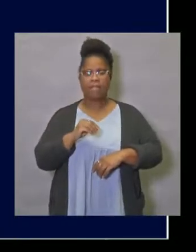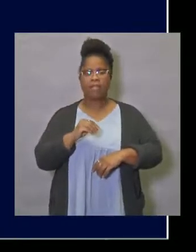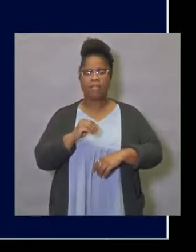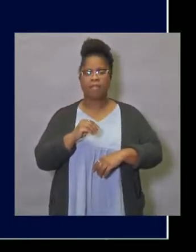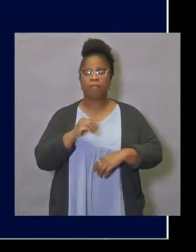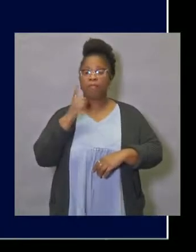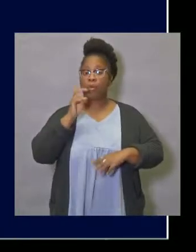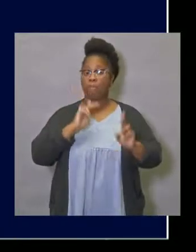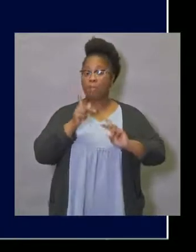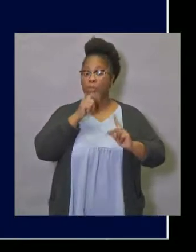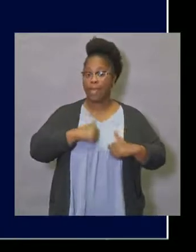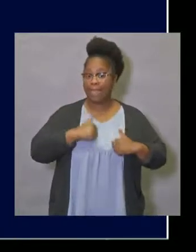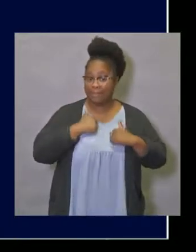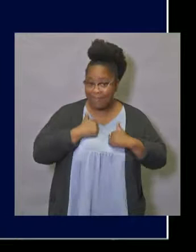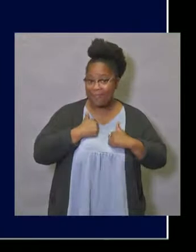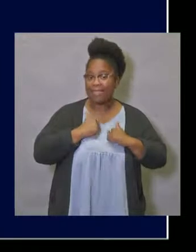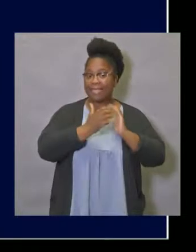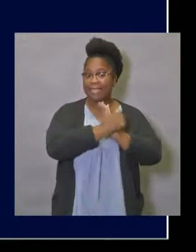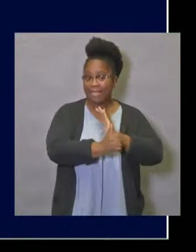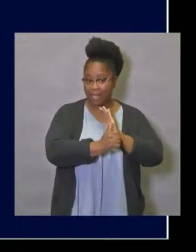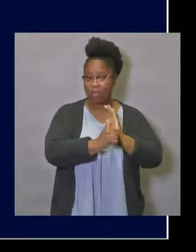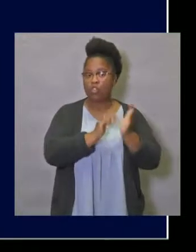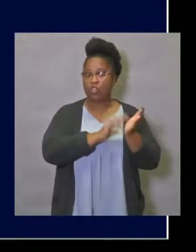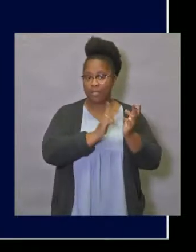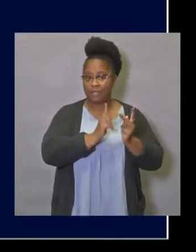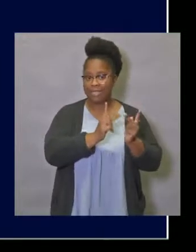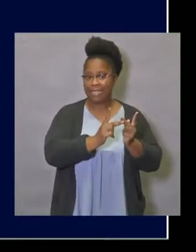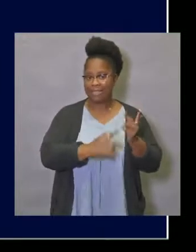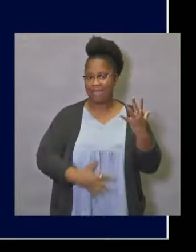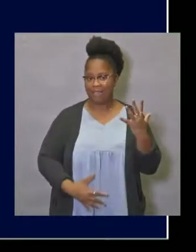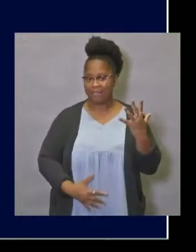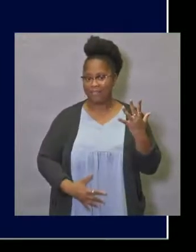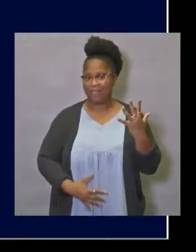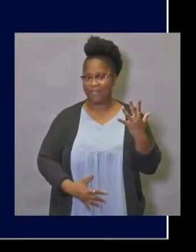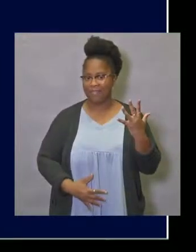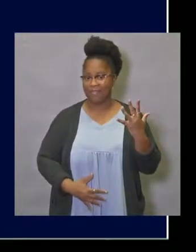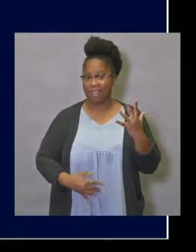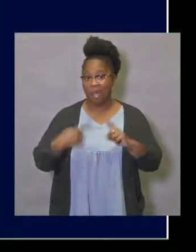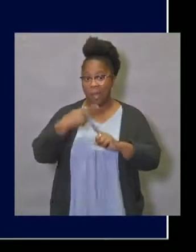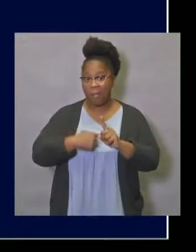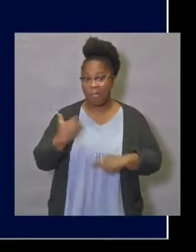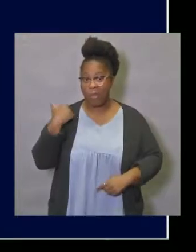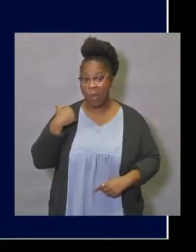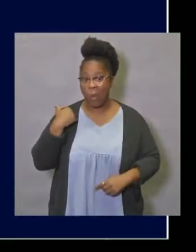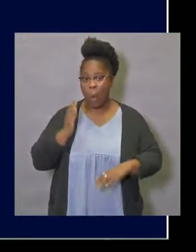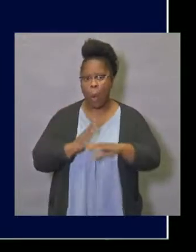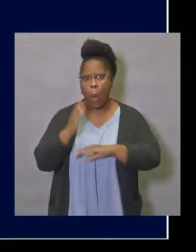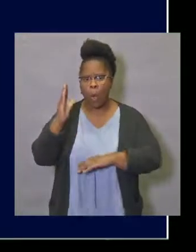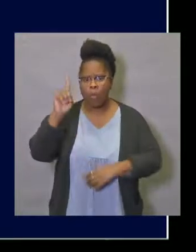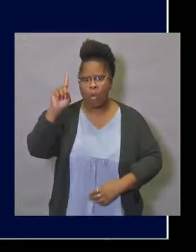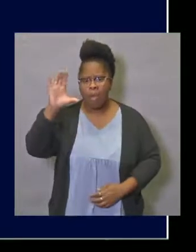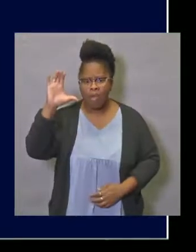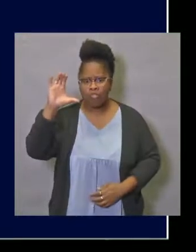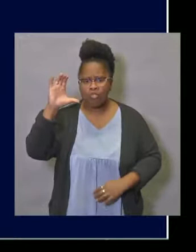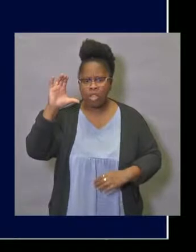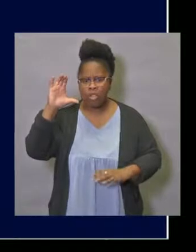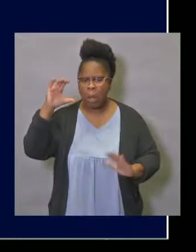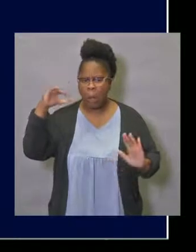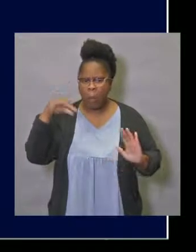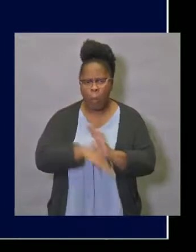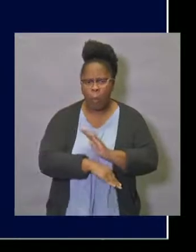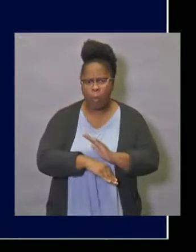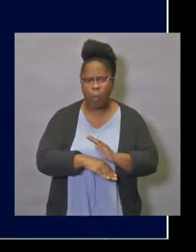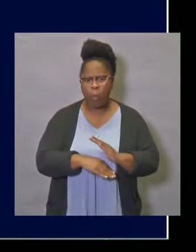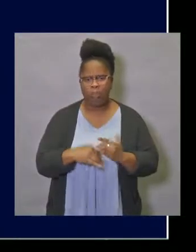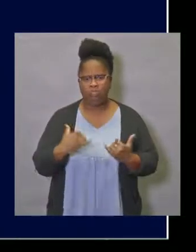skilled nursing facilities was 5. Just 4 weeks ago, that number was over 100. Next slide.